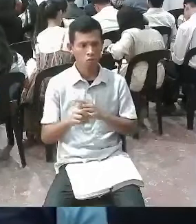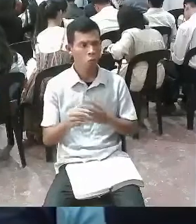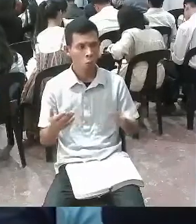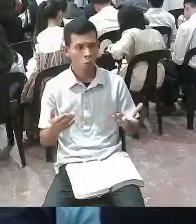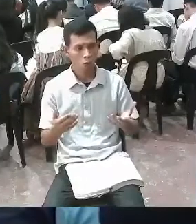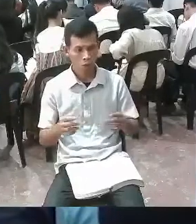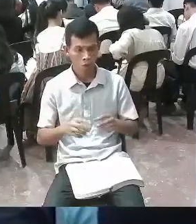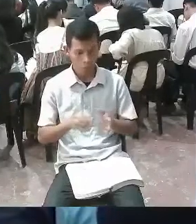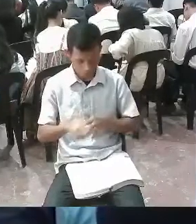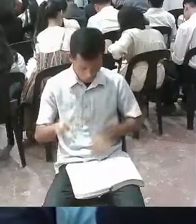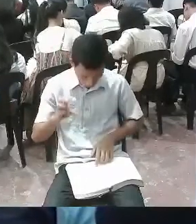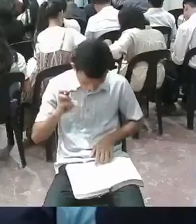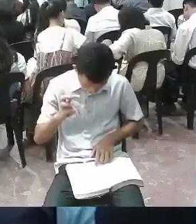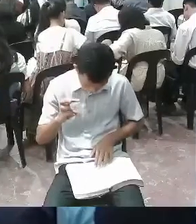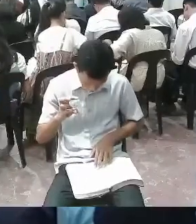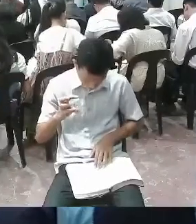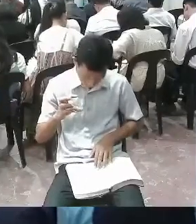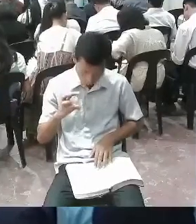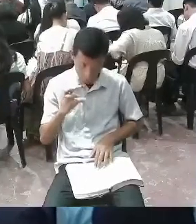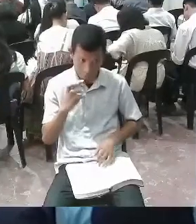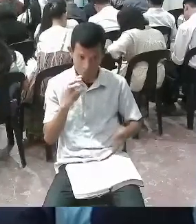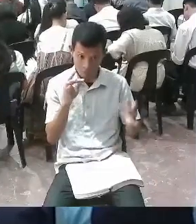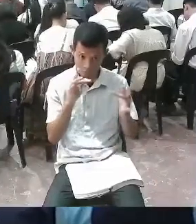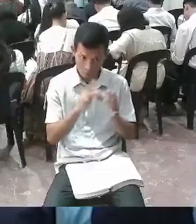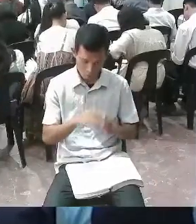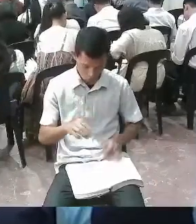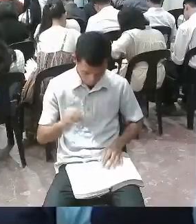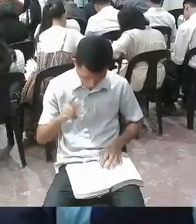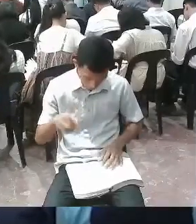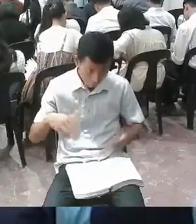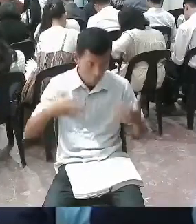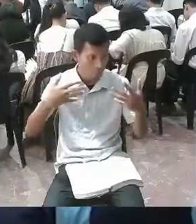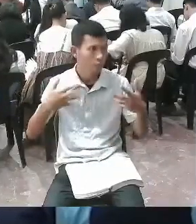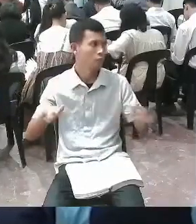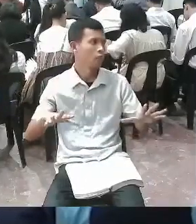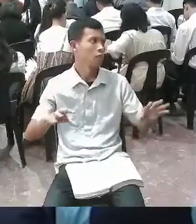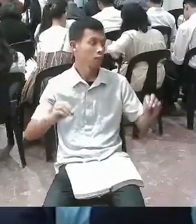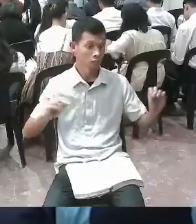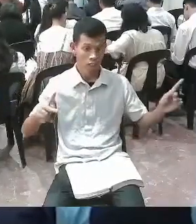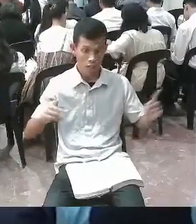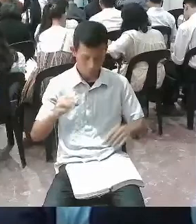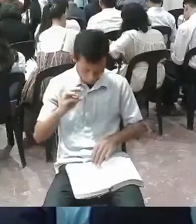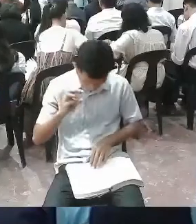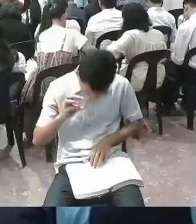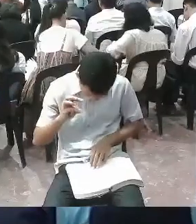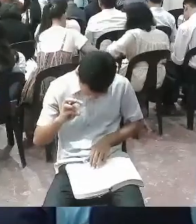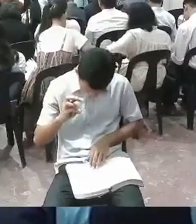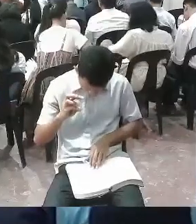Verse 16, you got to connect them, okay? And I'll be finished. You got to connect them.